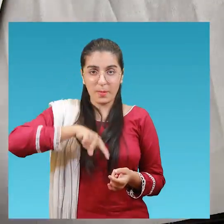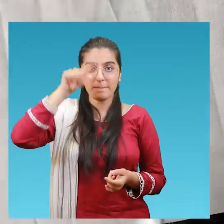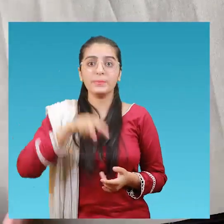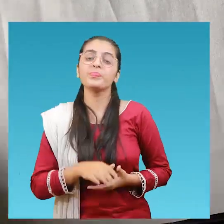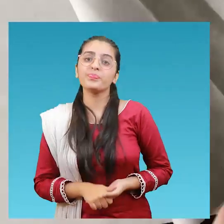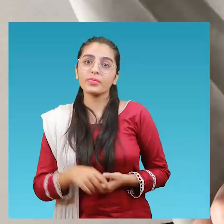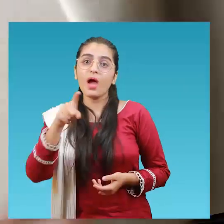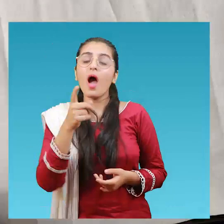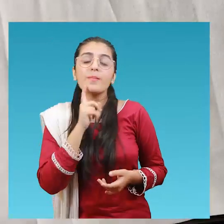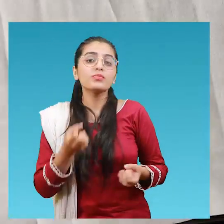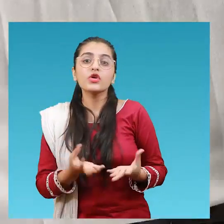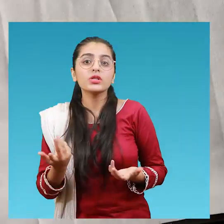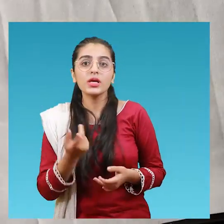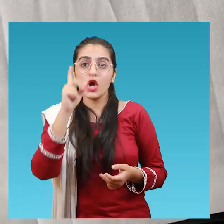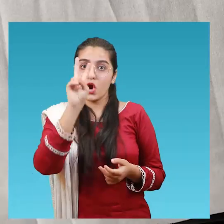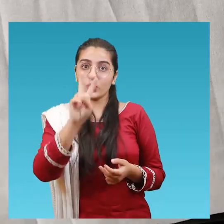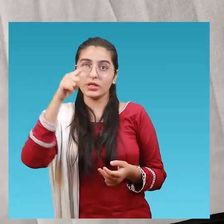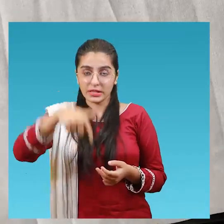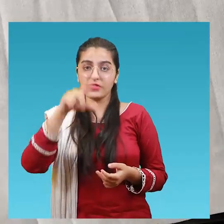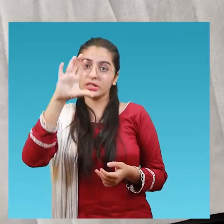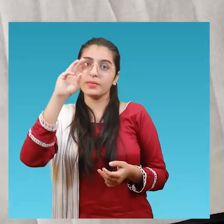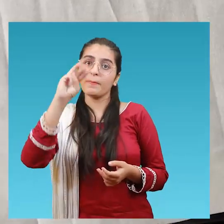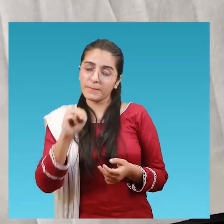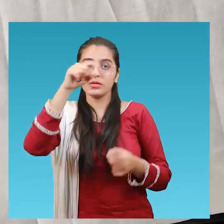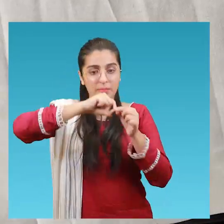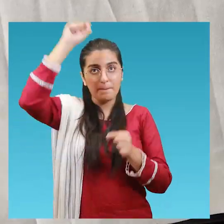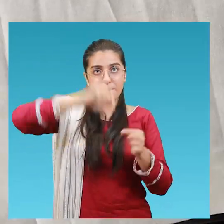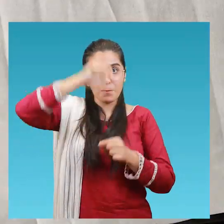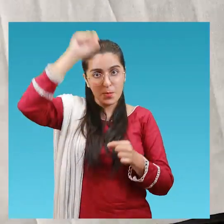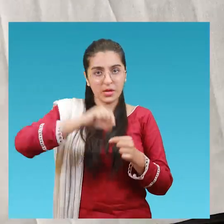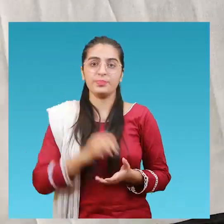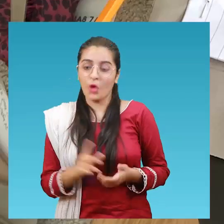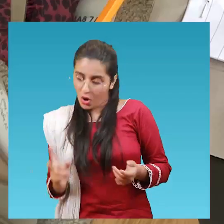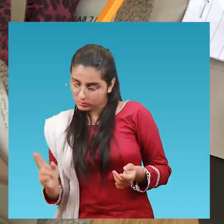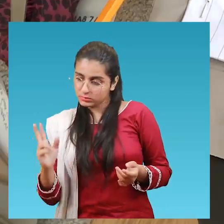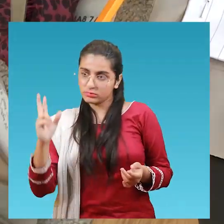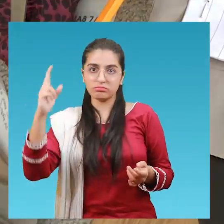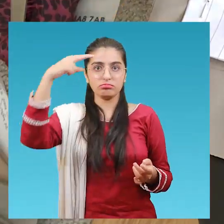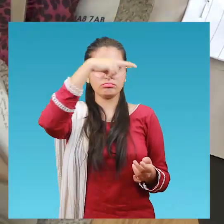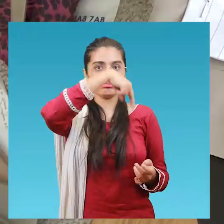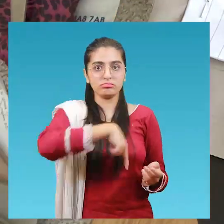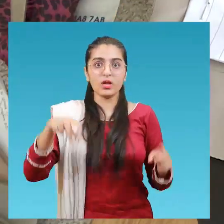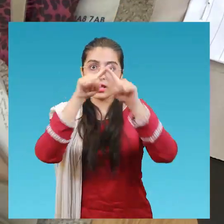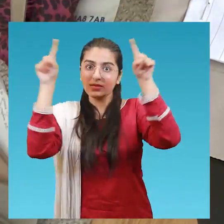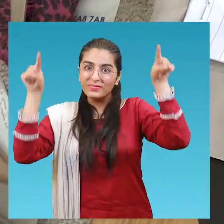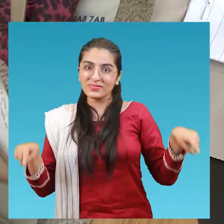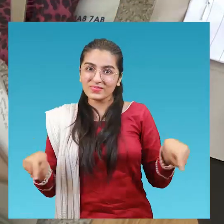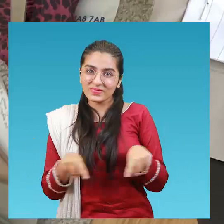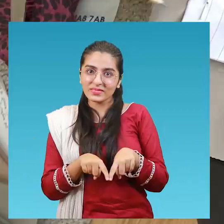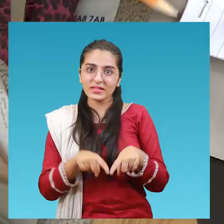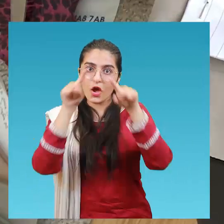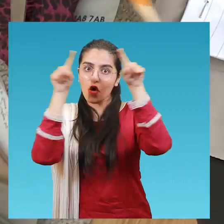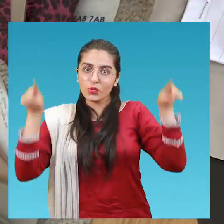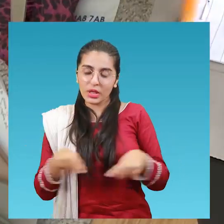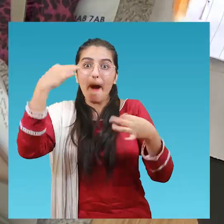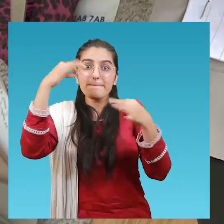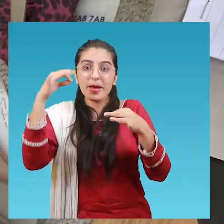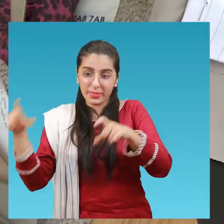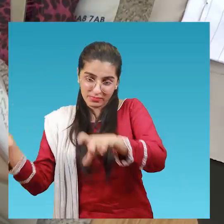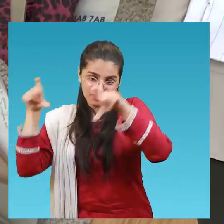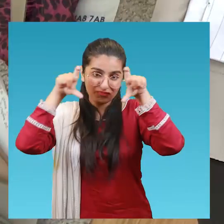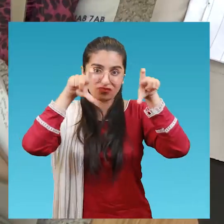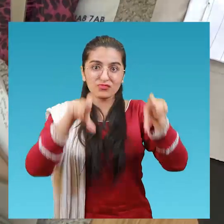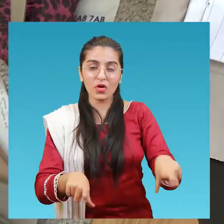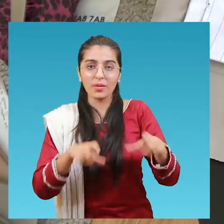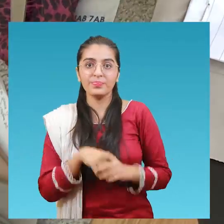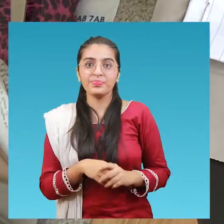width and 20 cm length, then cut that shape out. Now cut the cloth in a square, make an outline of the